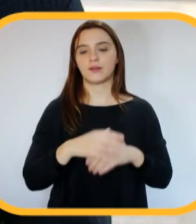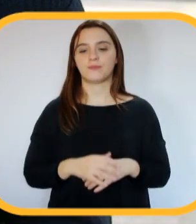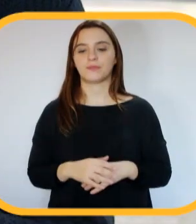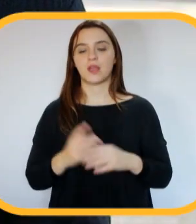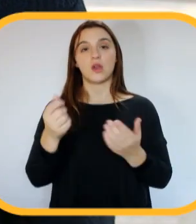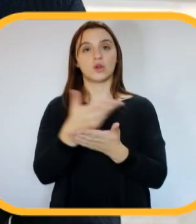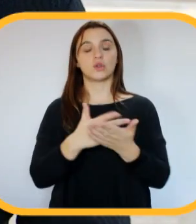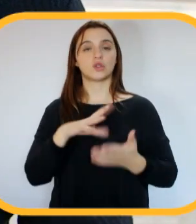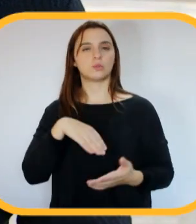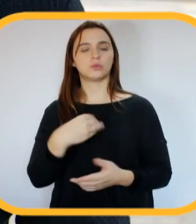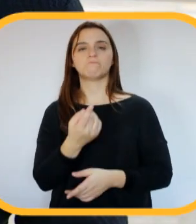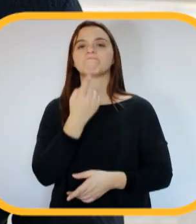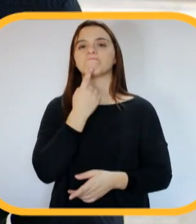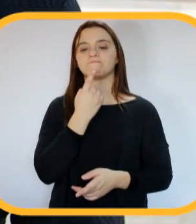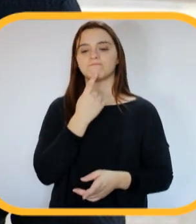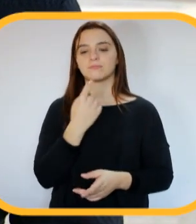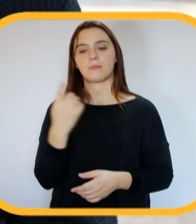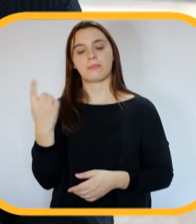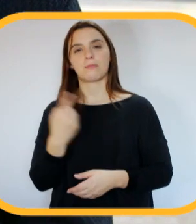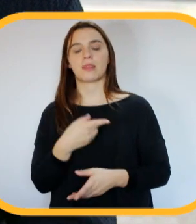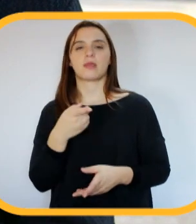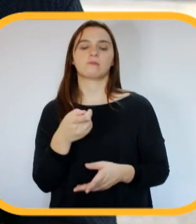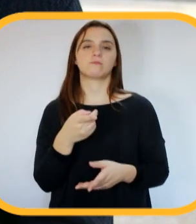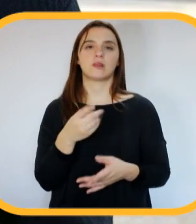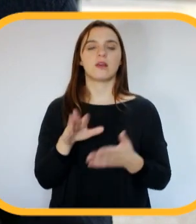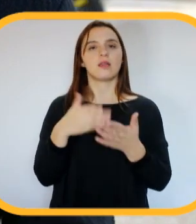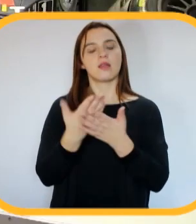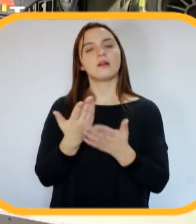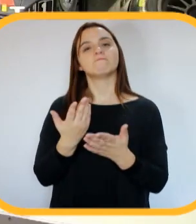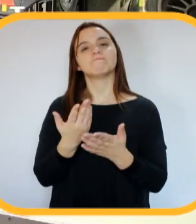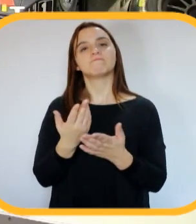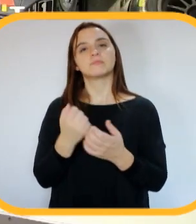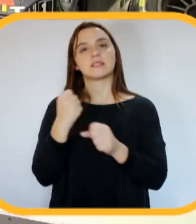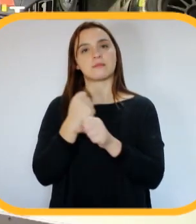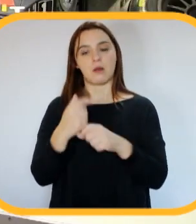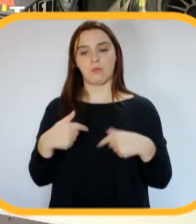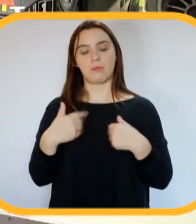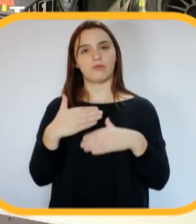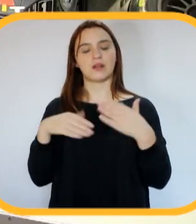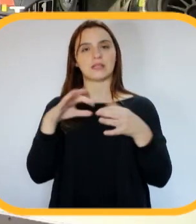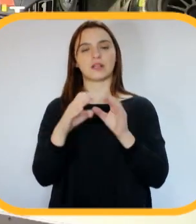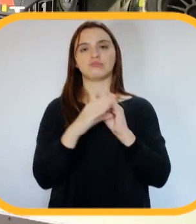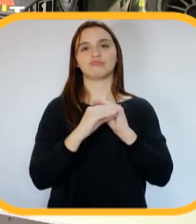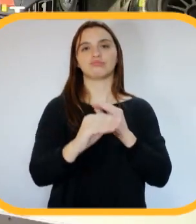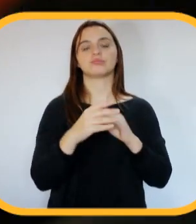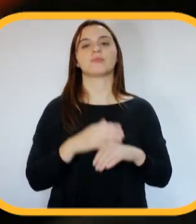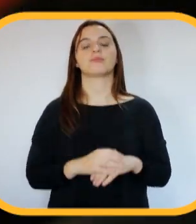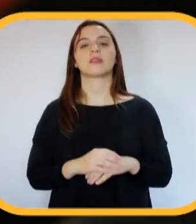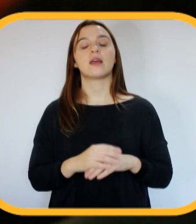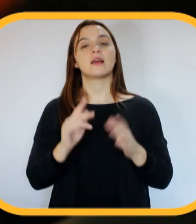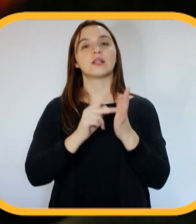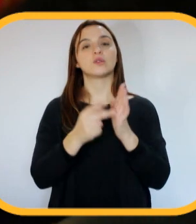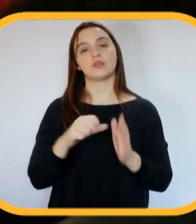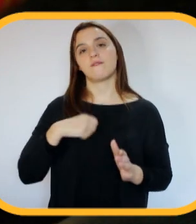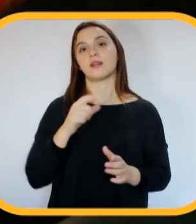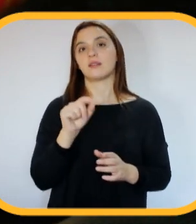Well, businesses around the world are realizing that they have to make their contribution to sustainability. And green tech is an essential